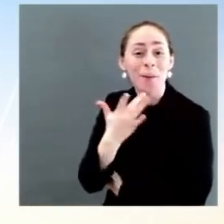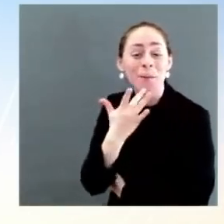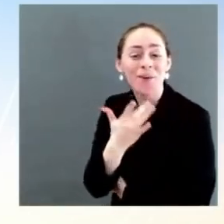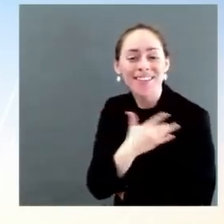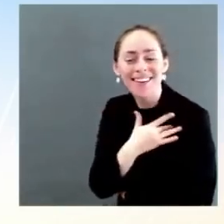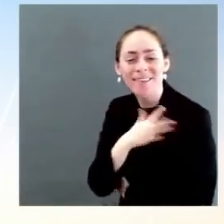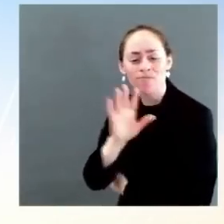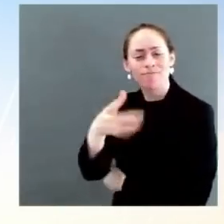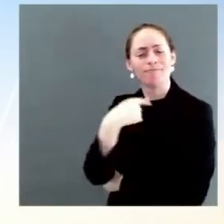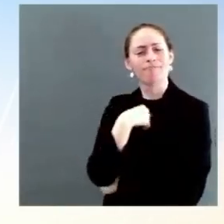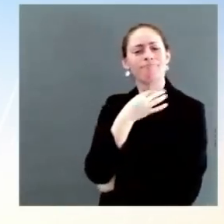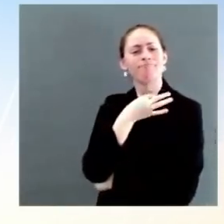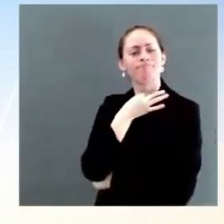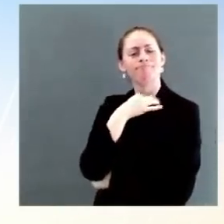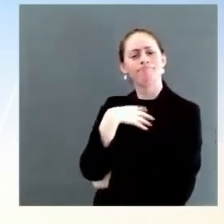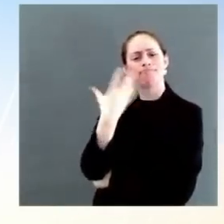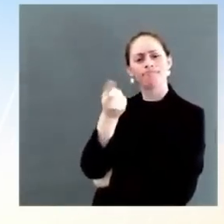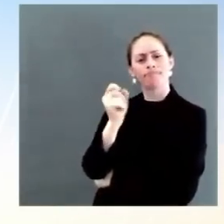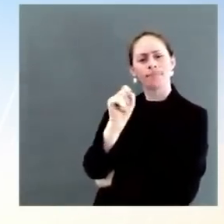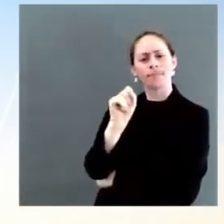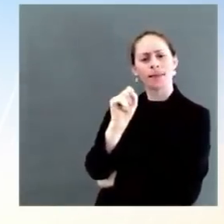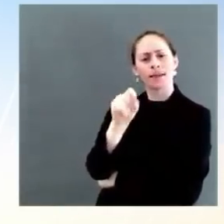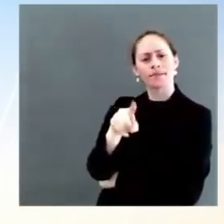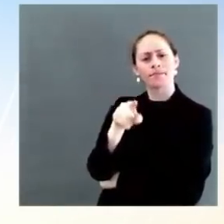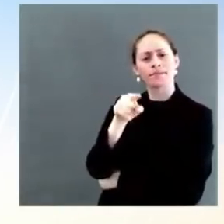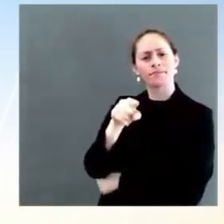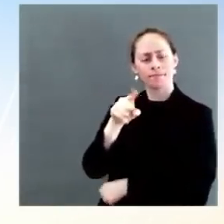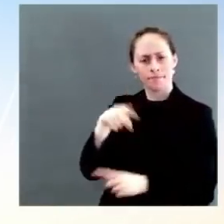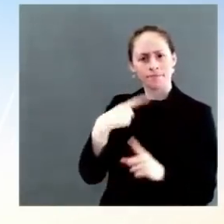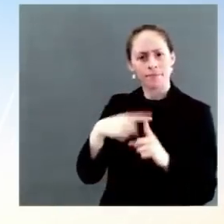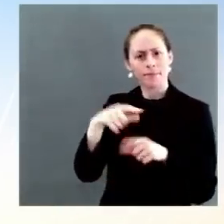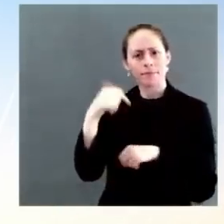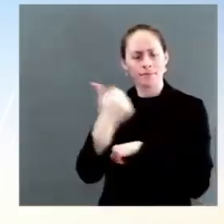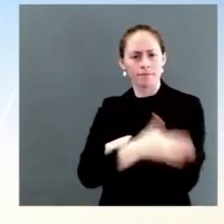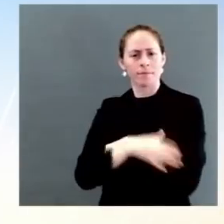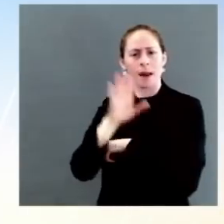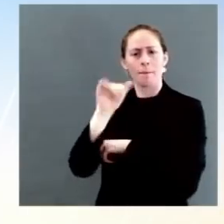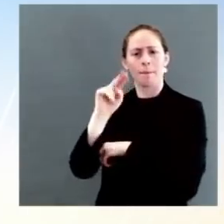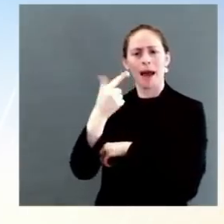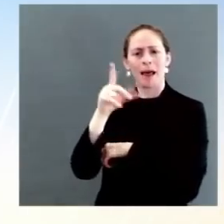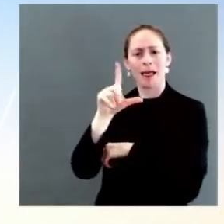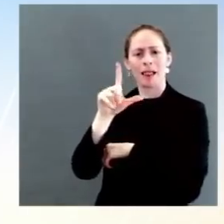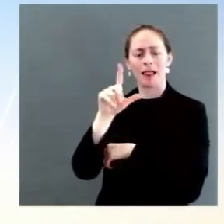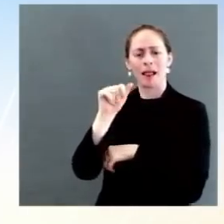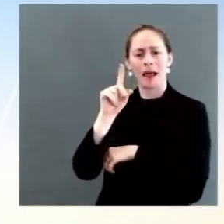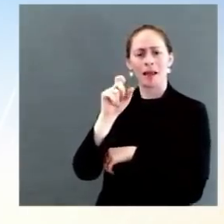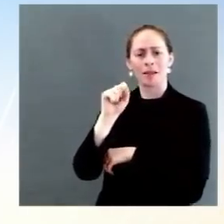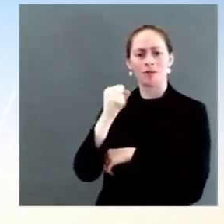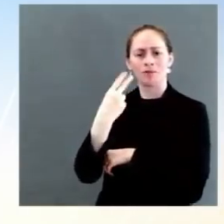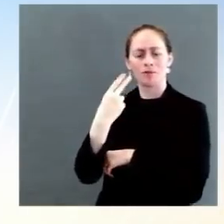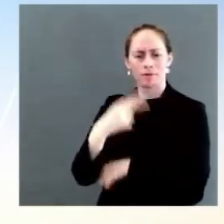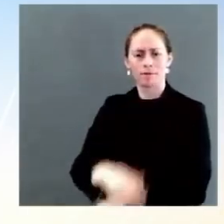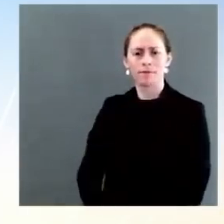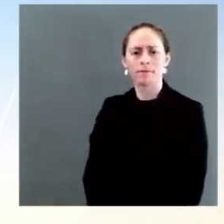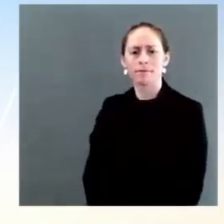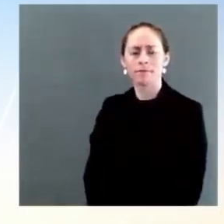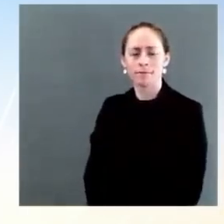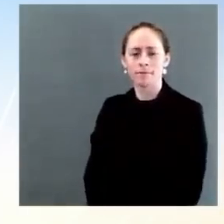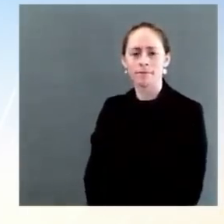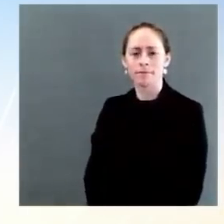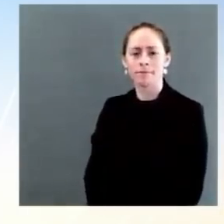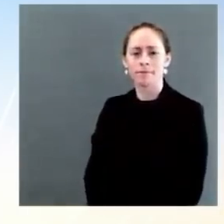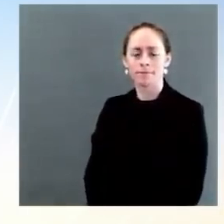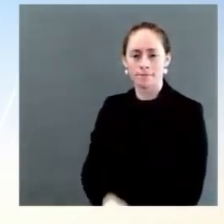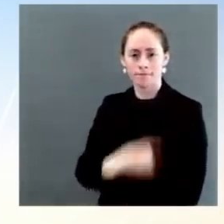by authoritarian regime more than a decade, and main opposition and first woman prime minister of Bangladesh now is in a life and